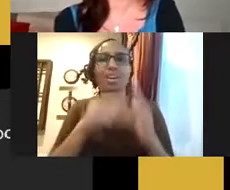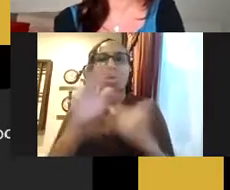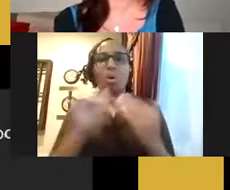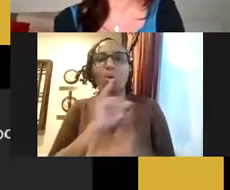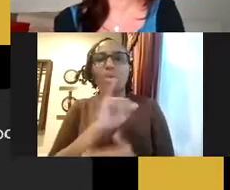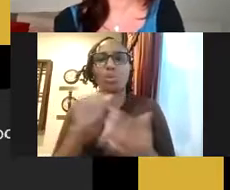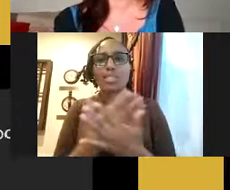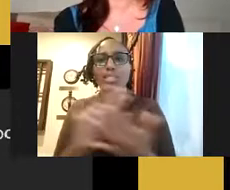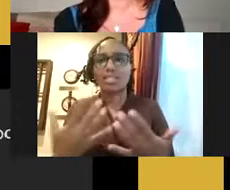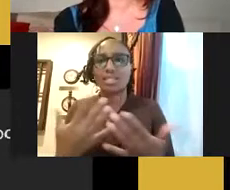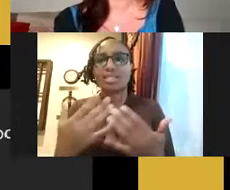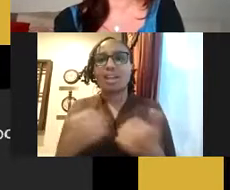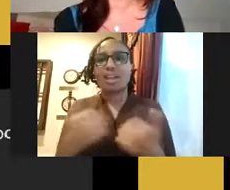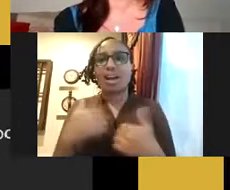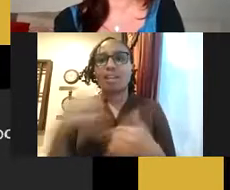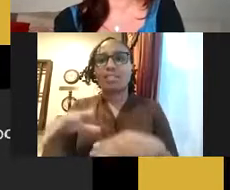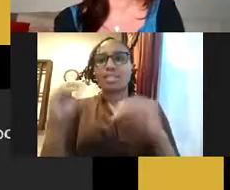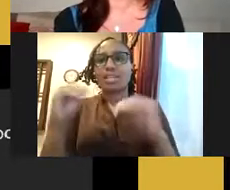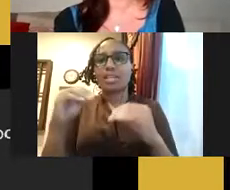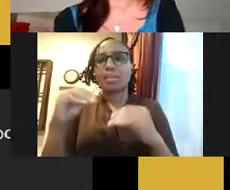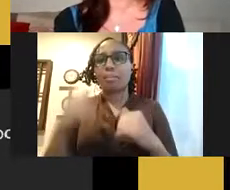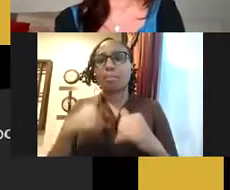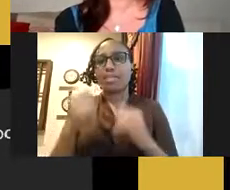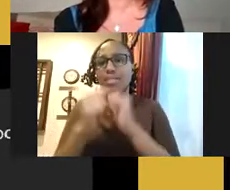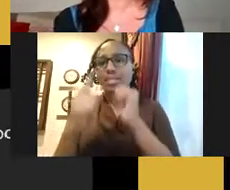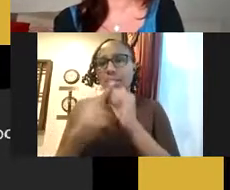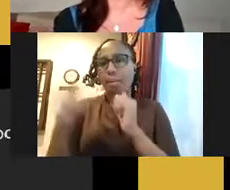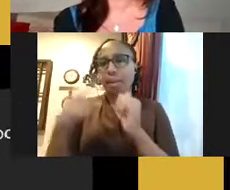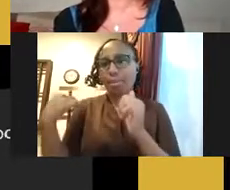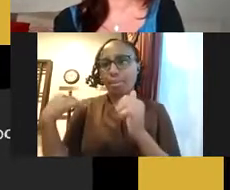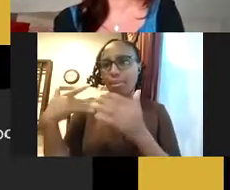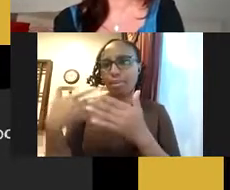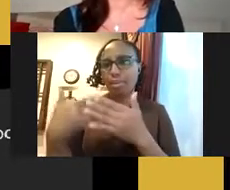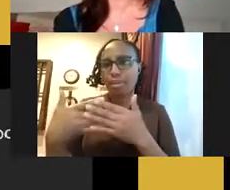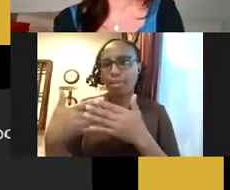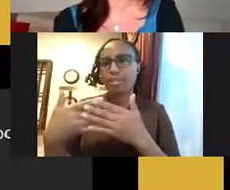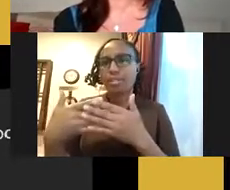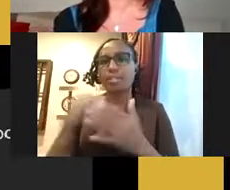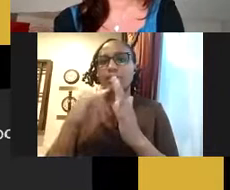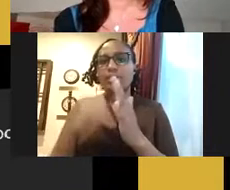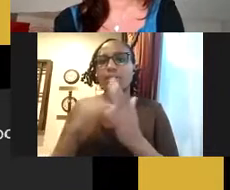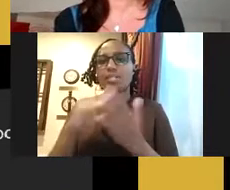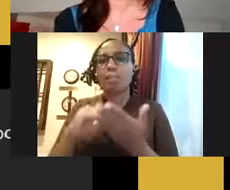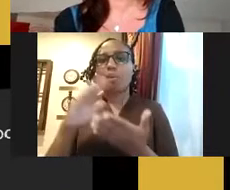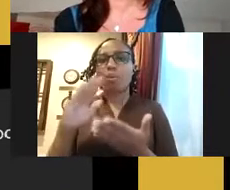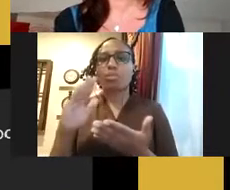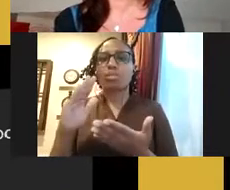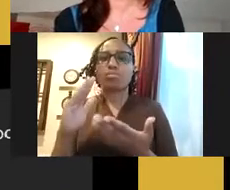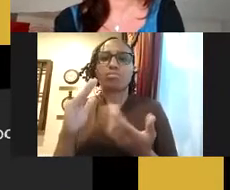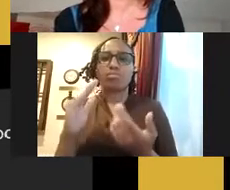the last 16 or so months just the most, I don't even have a word,